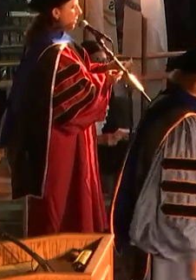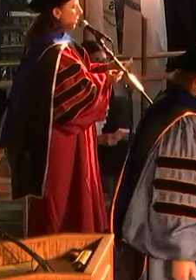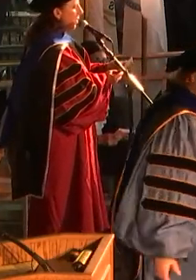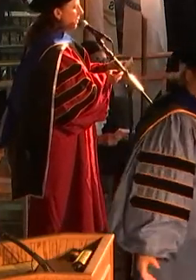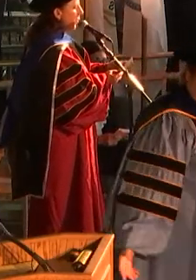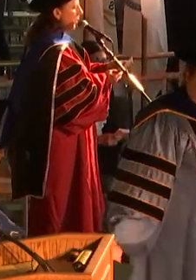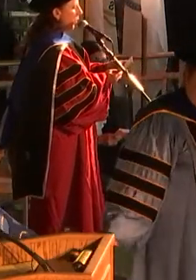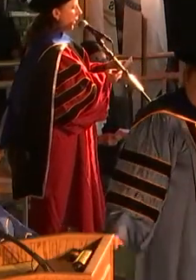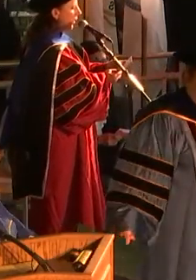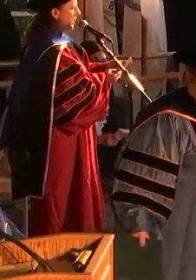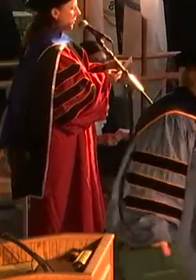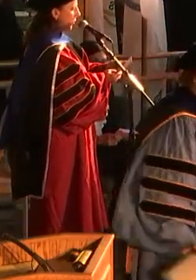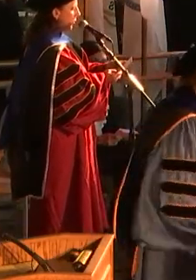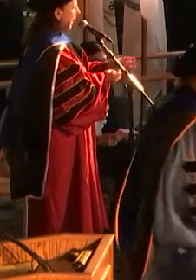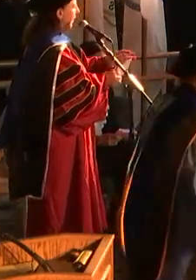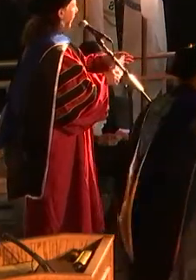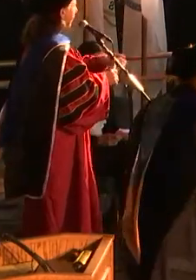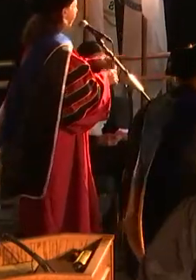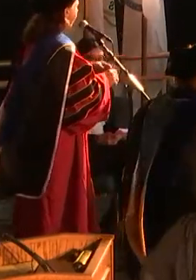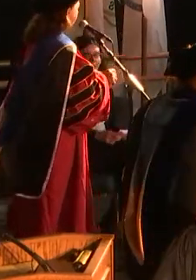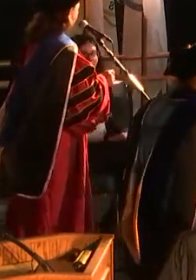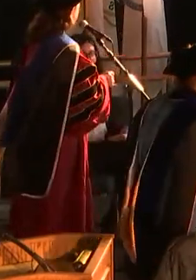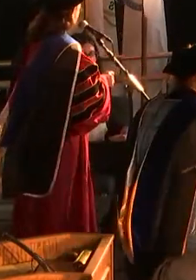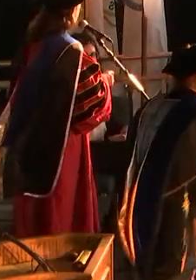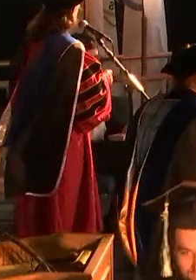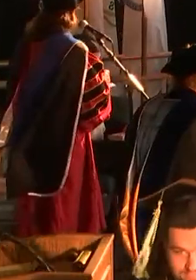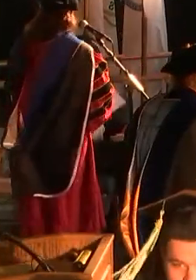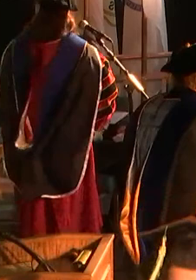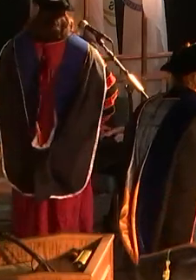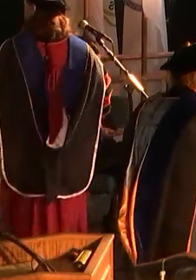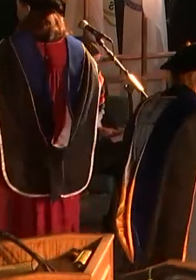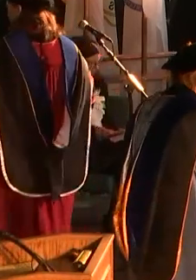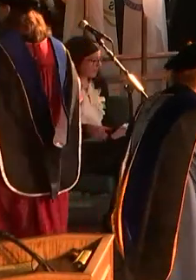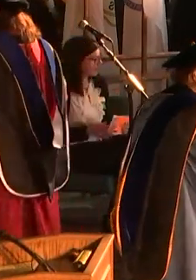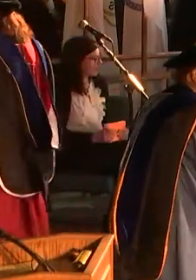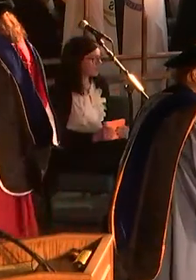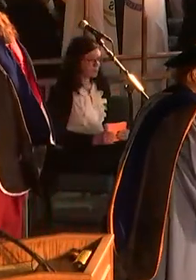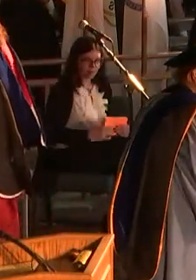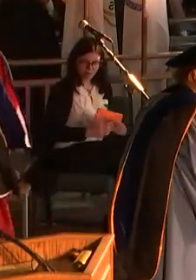Deanna Hornwalt, cum laude.